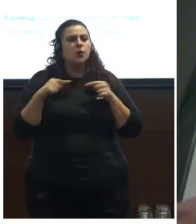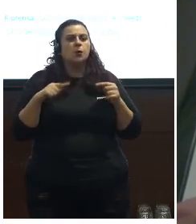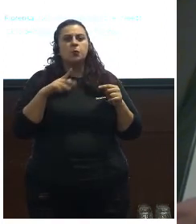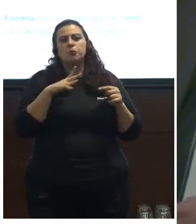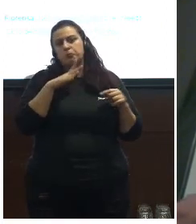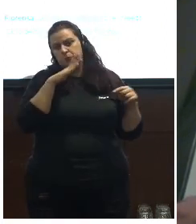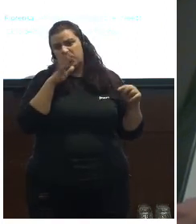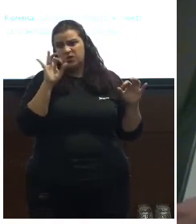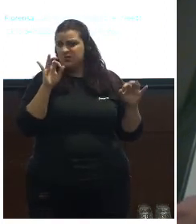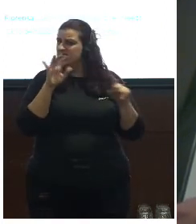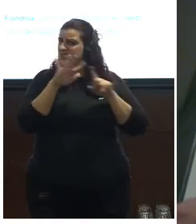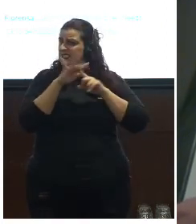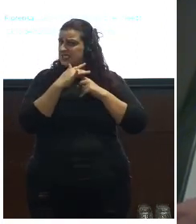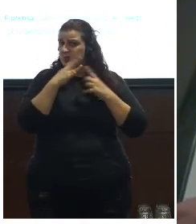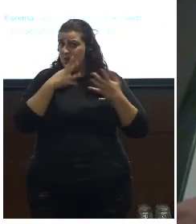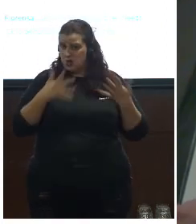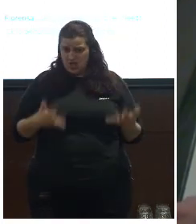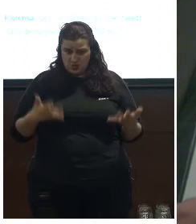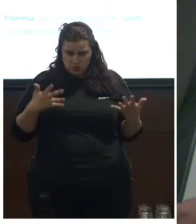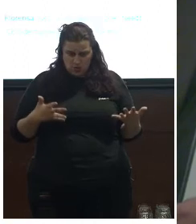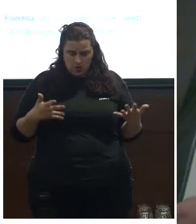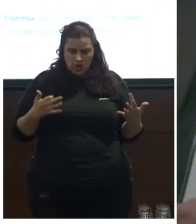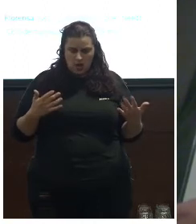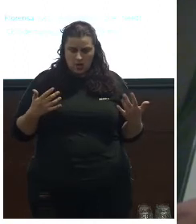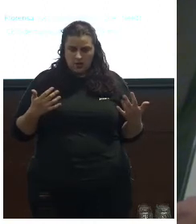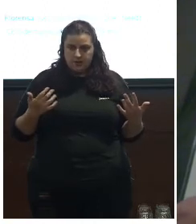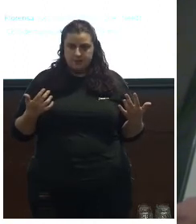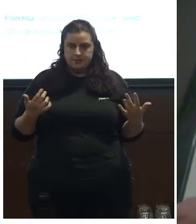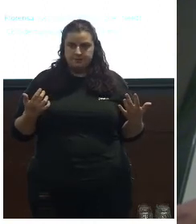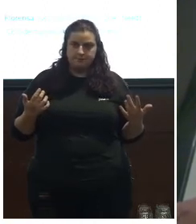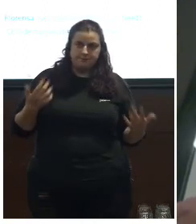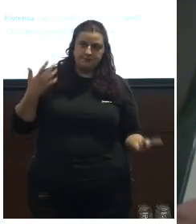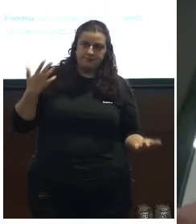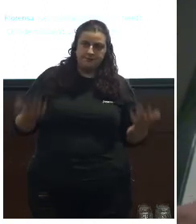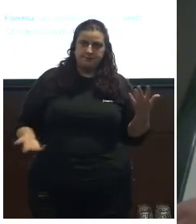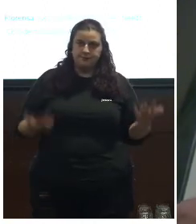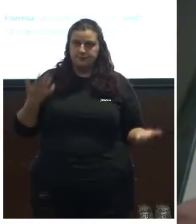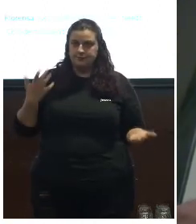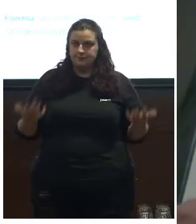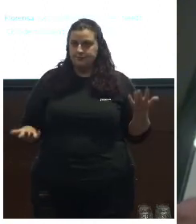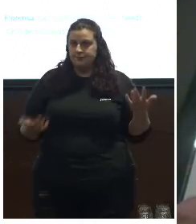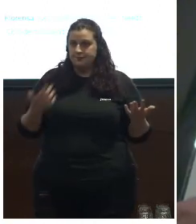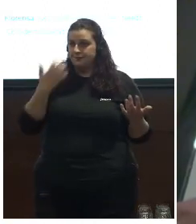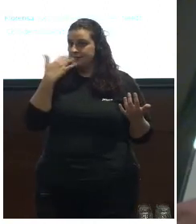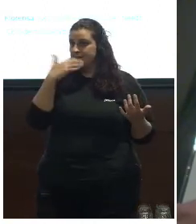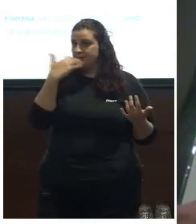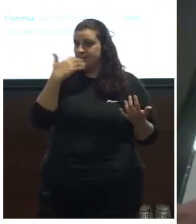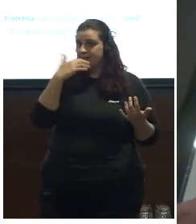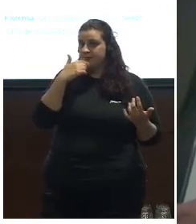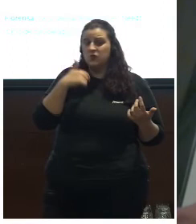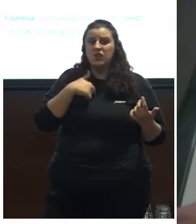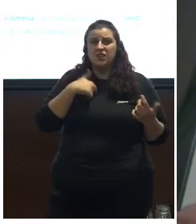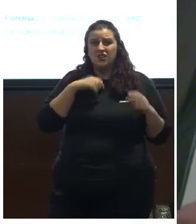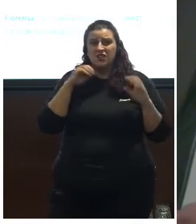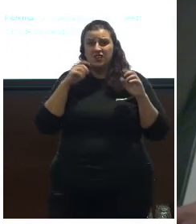there are still not in place many. Oh, and that's what was with me. I was hearing myself. I was. Oh,